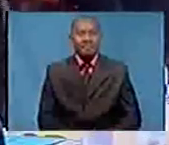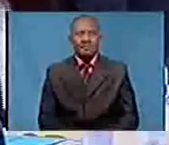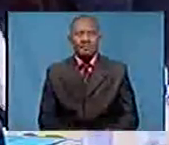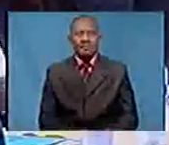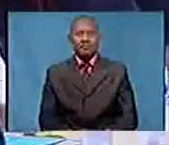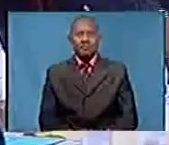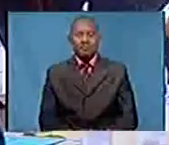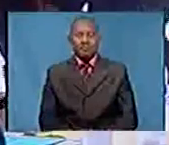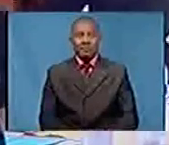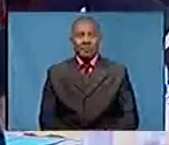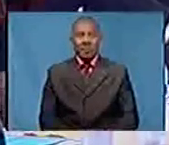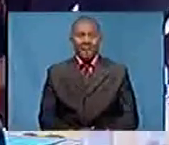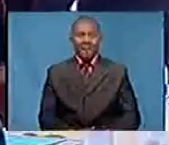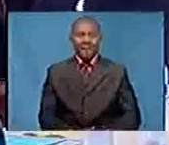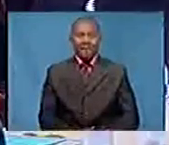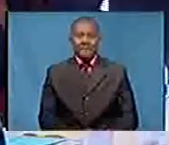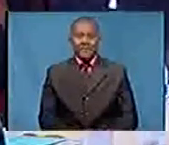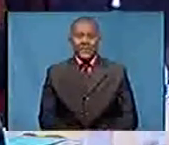lord.